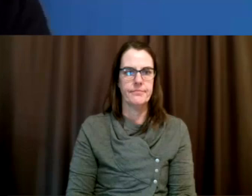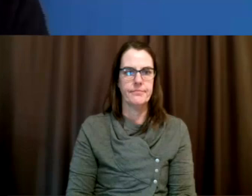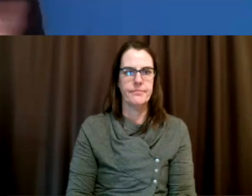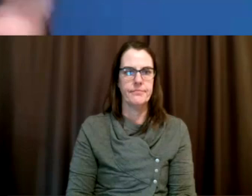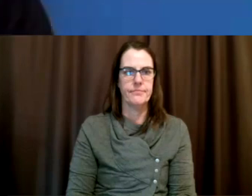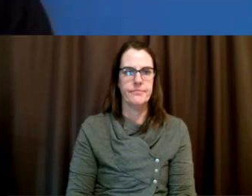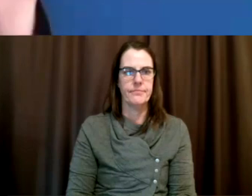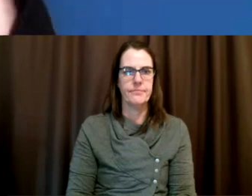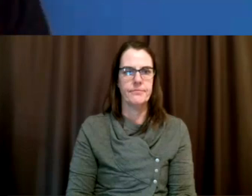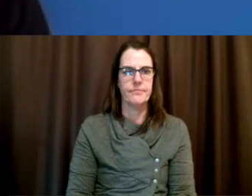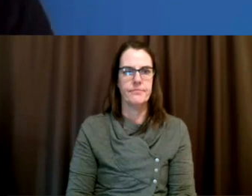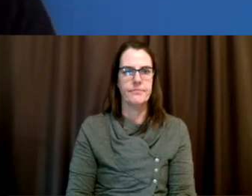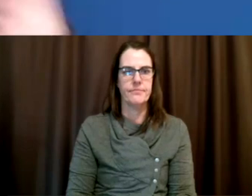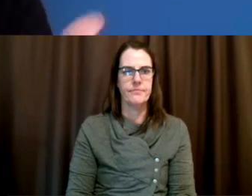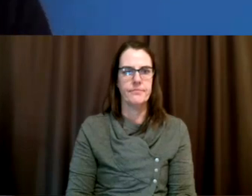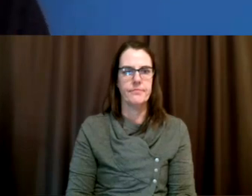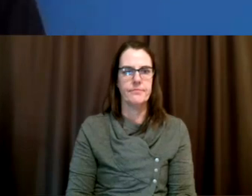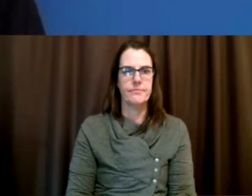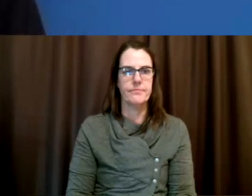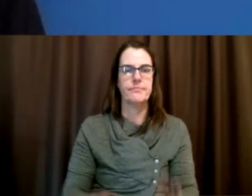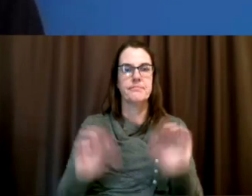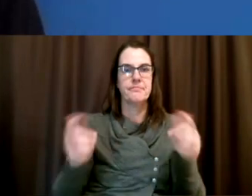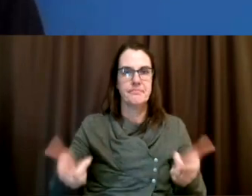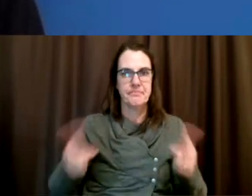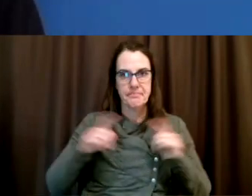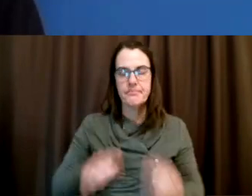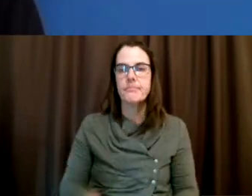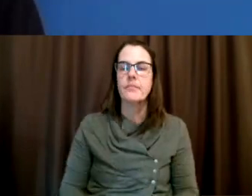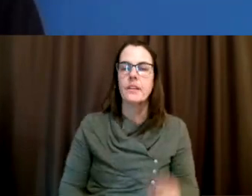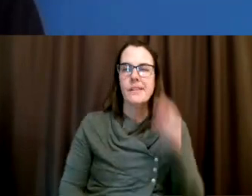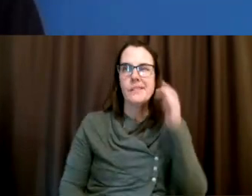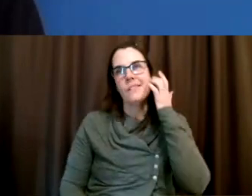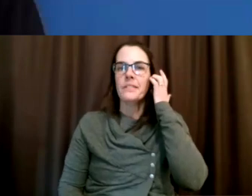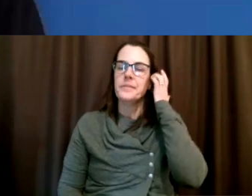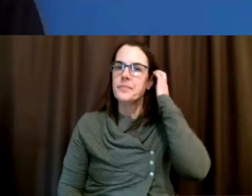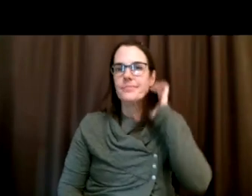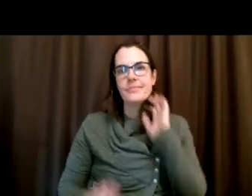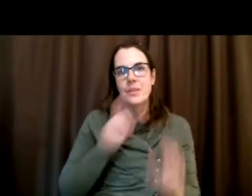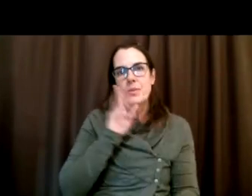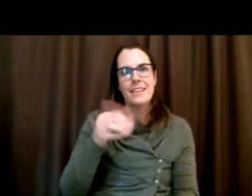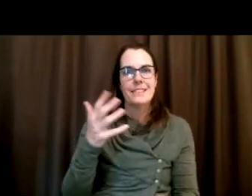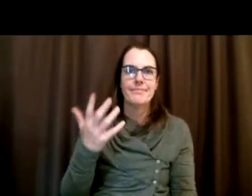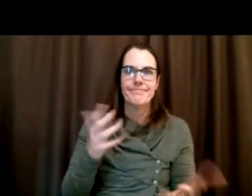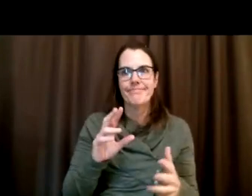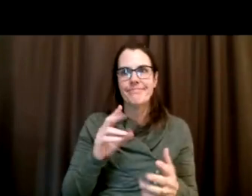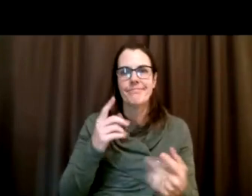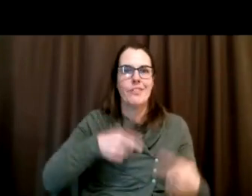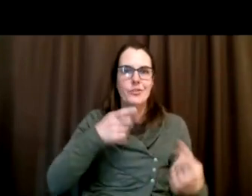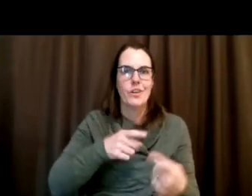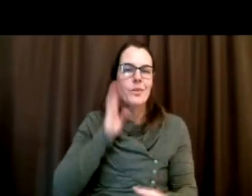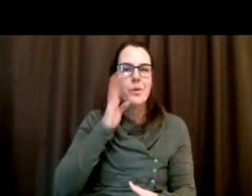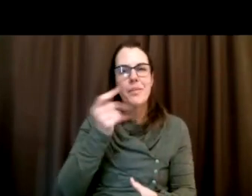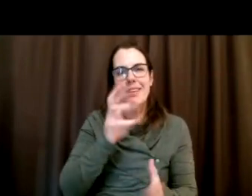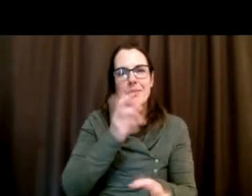Well, it's a kind of this perennial issue that nonprofits have. It's always going to be a little bit difficult